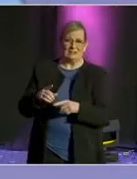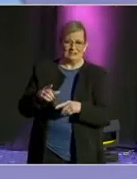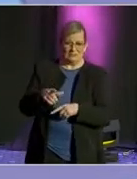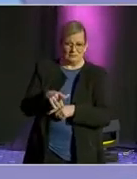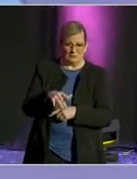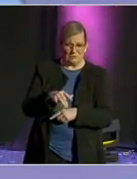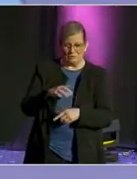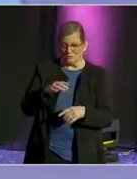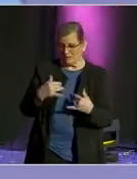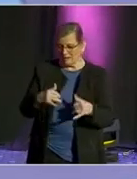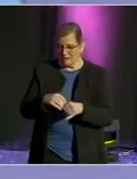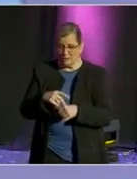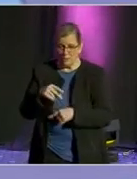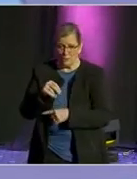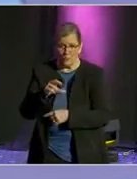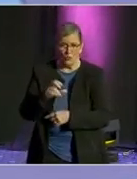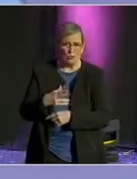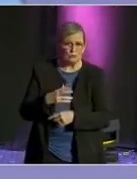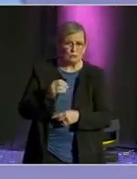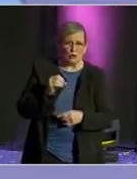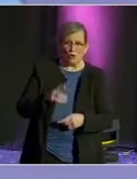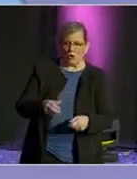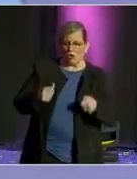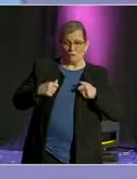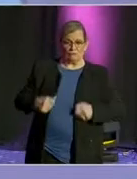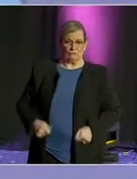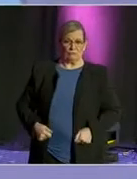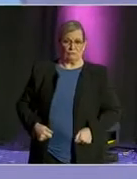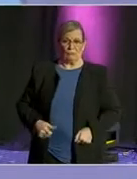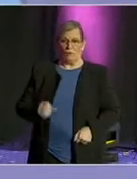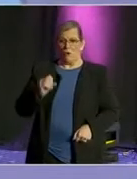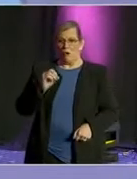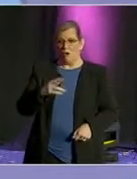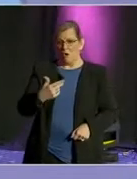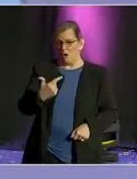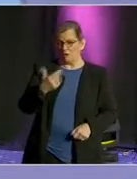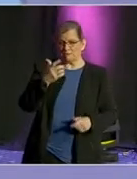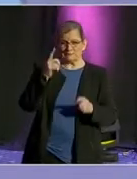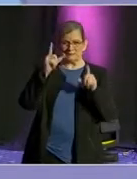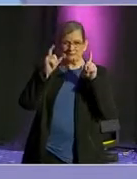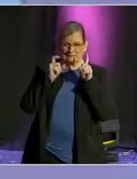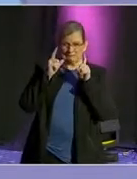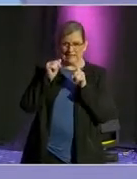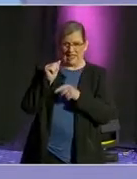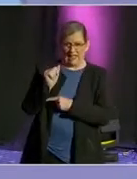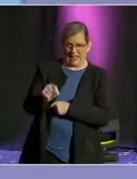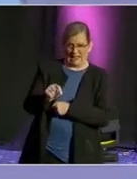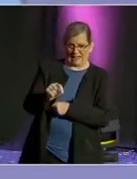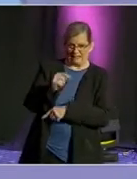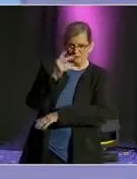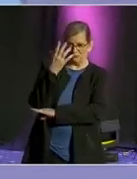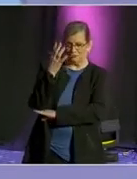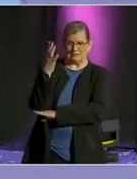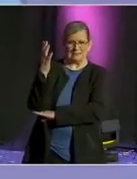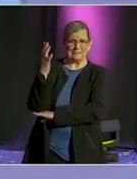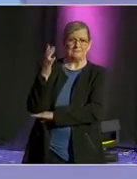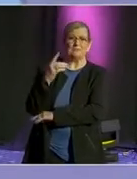displays. Show off your pup in the festival's first annual Paws and Petals Parade, presented by Mars Pet